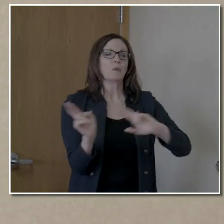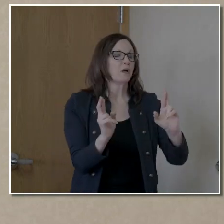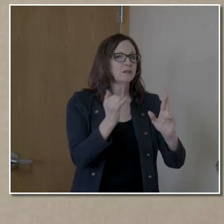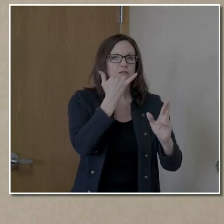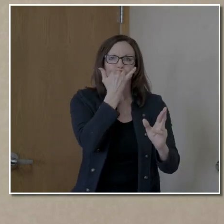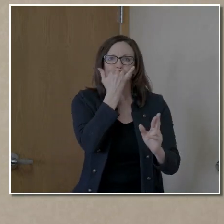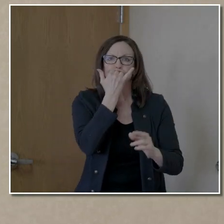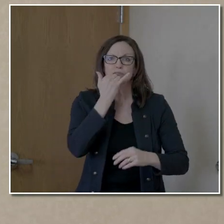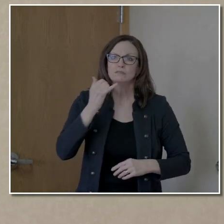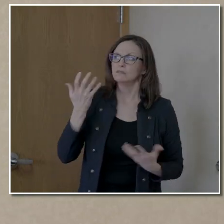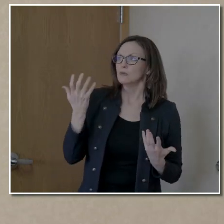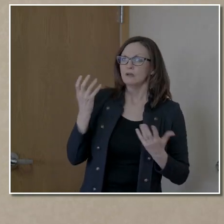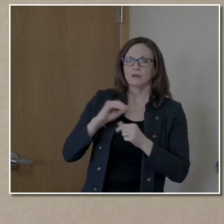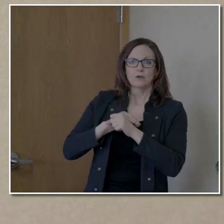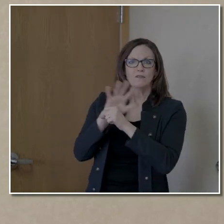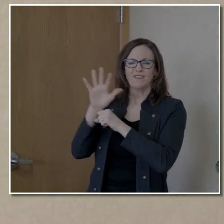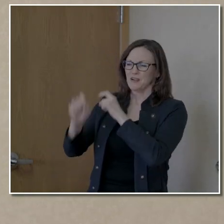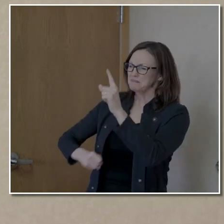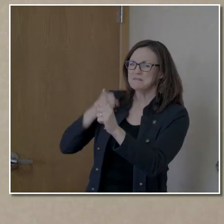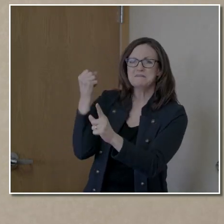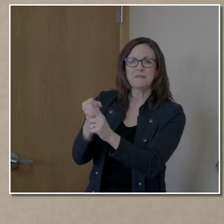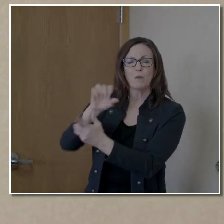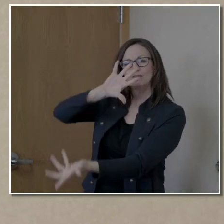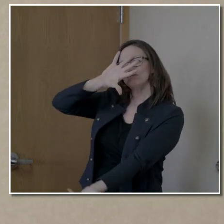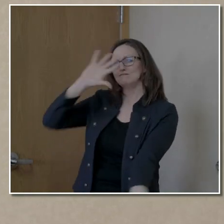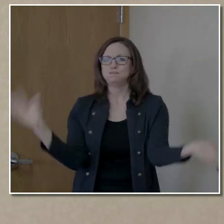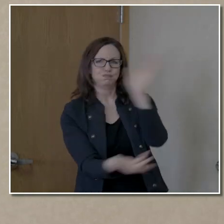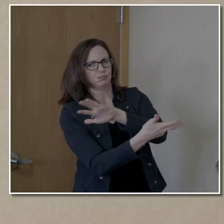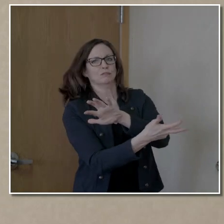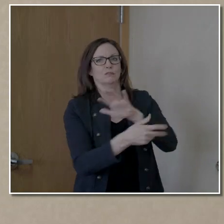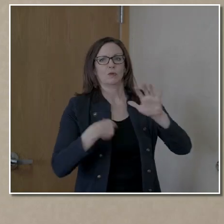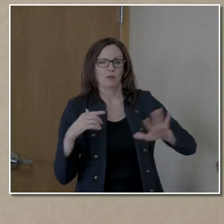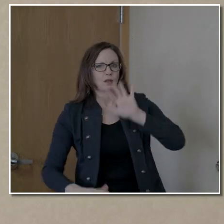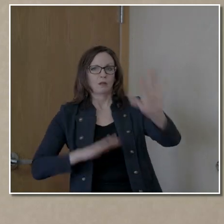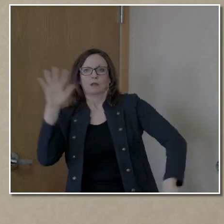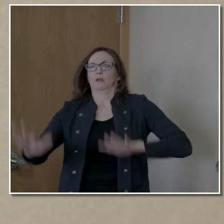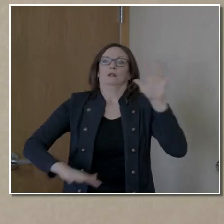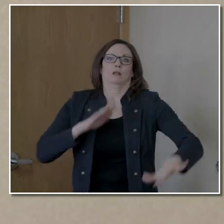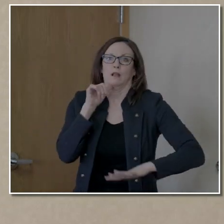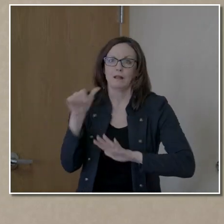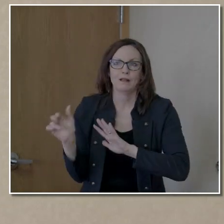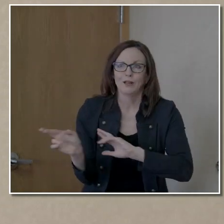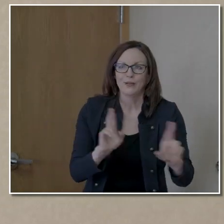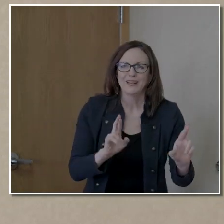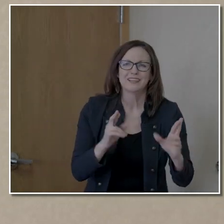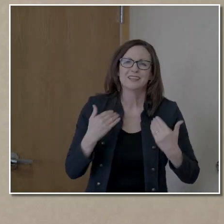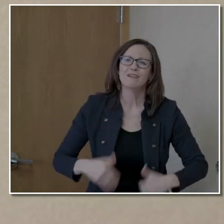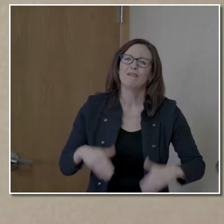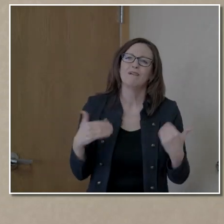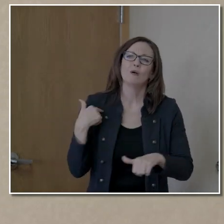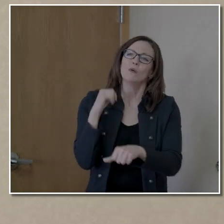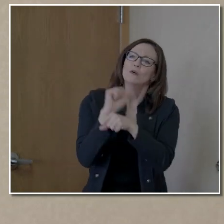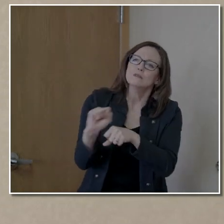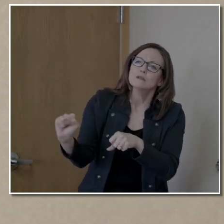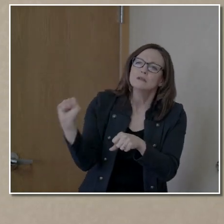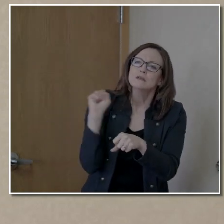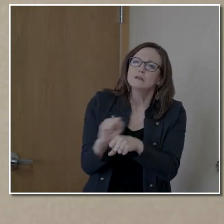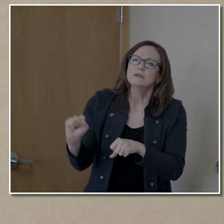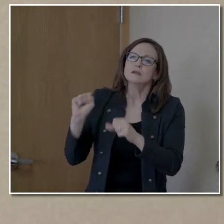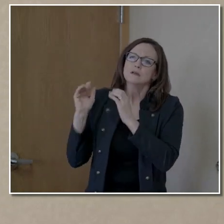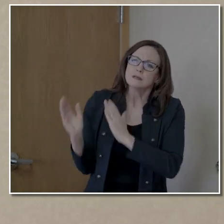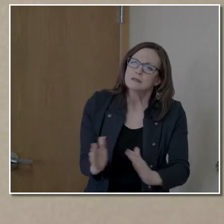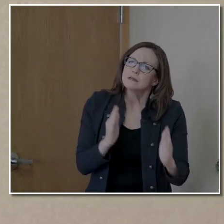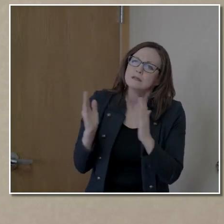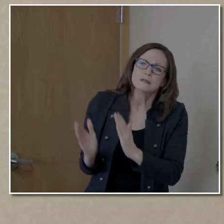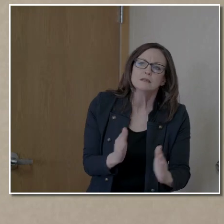are at the front lines of this pandemic response. So what is the SEOC? Let me dig into that a little further for